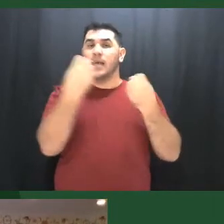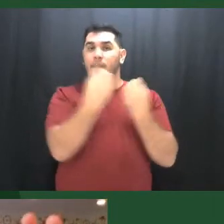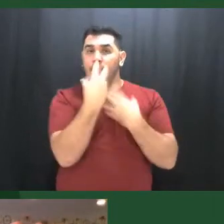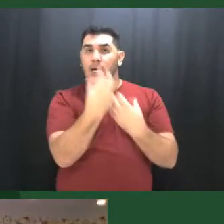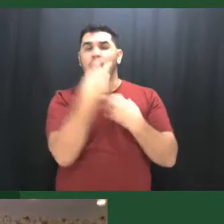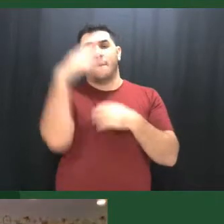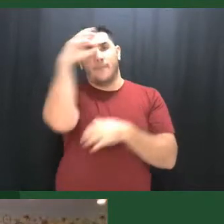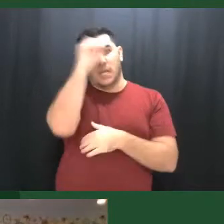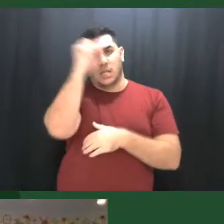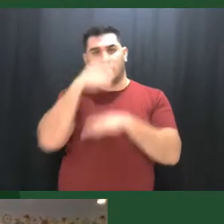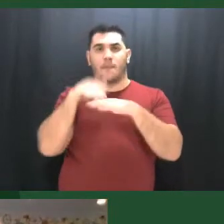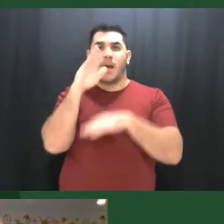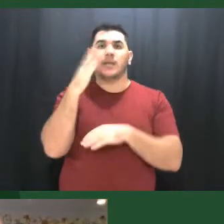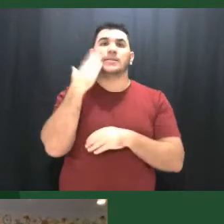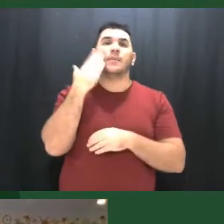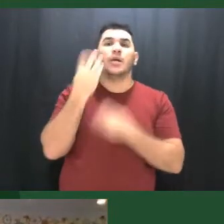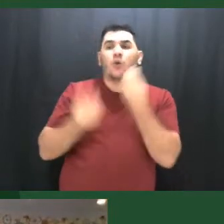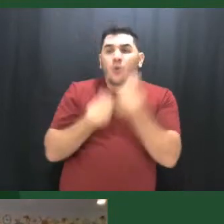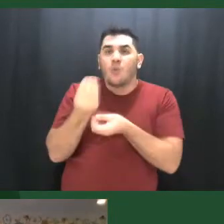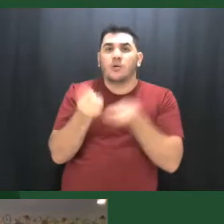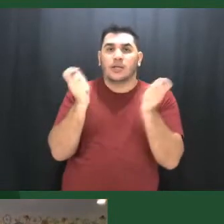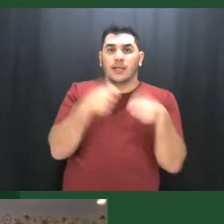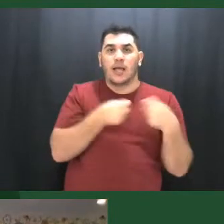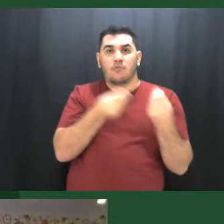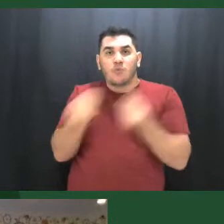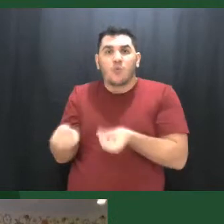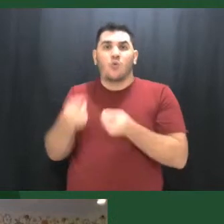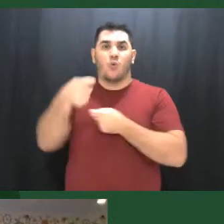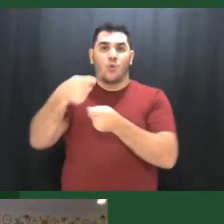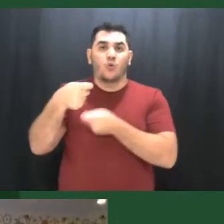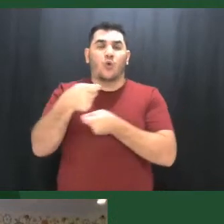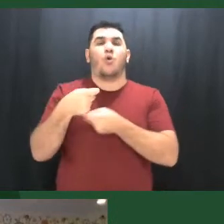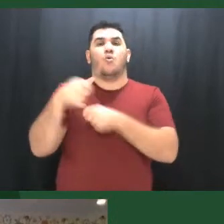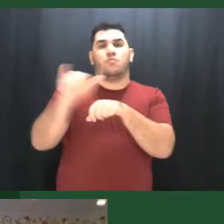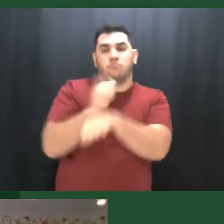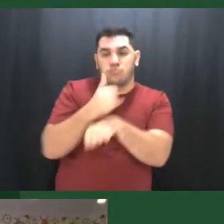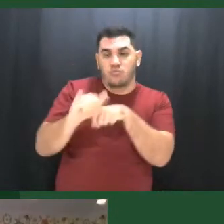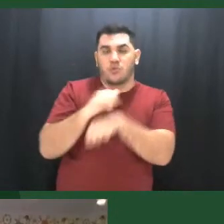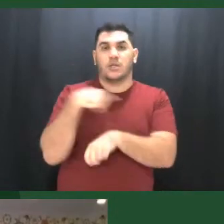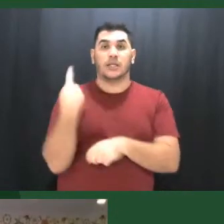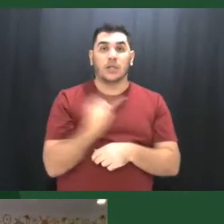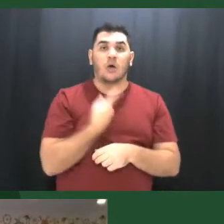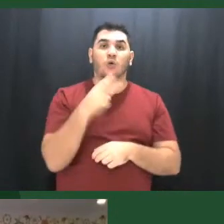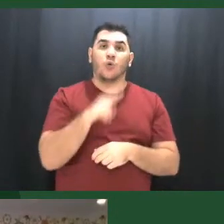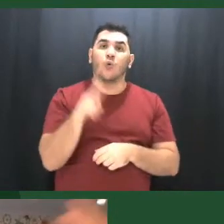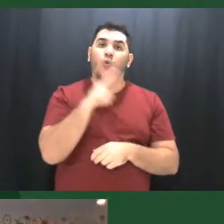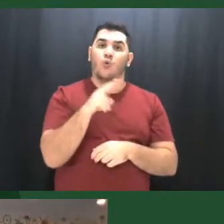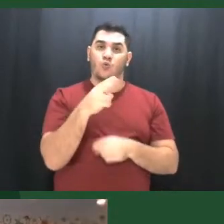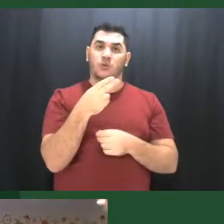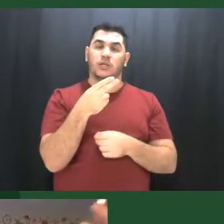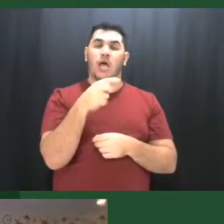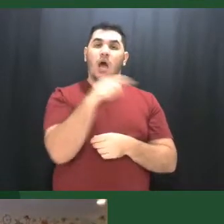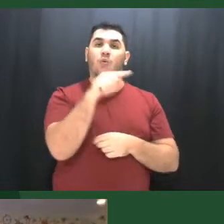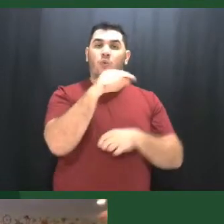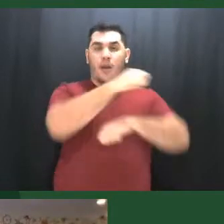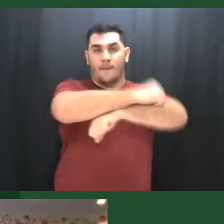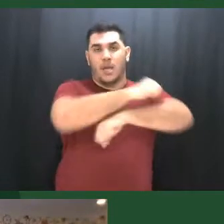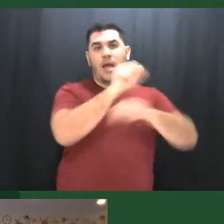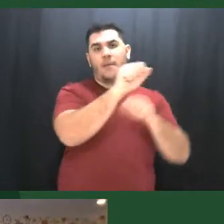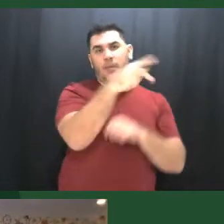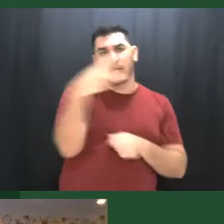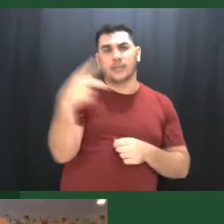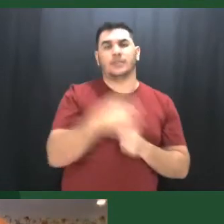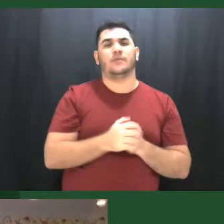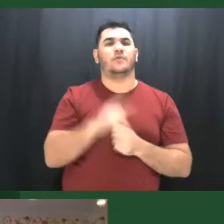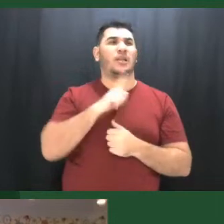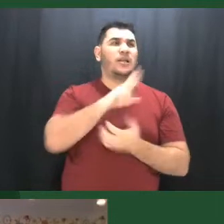of features. If you look at mature technologies like automobiles, there's lots of controls, but we come to